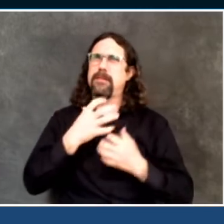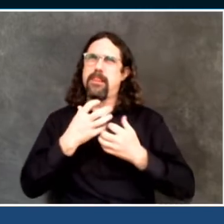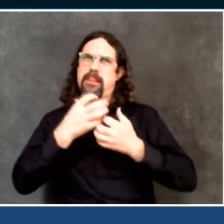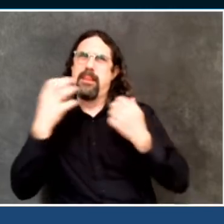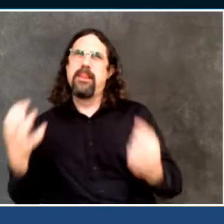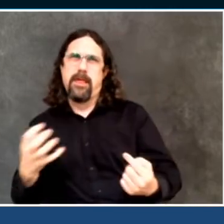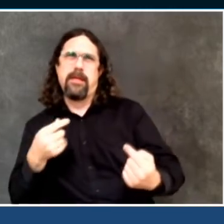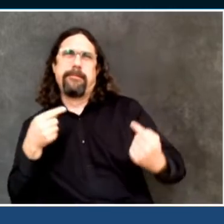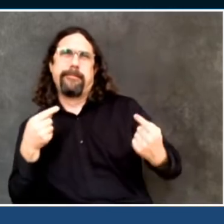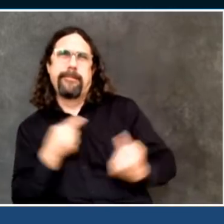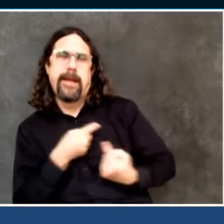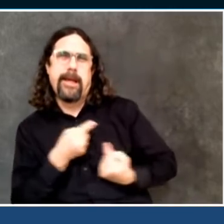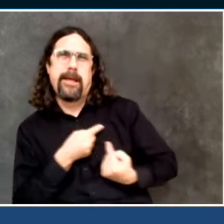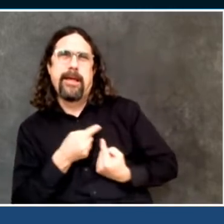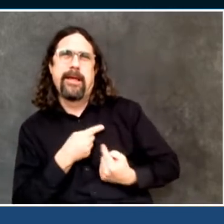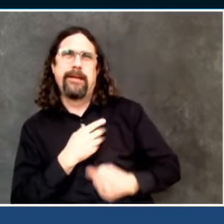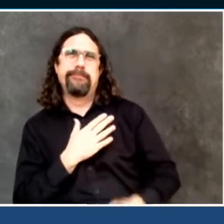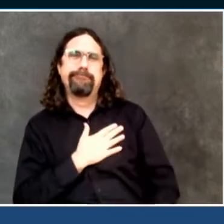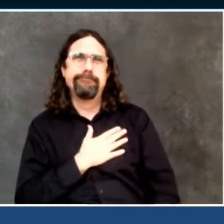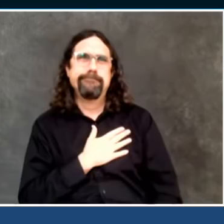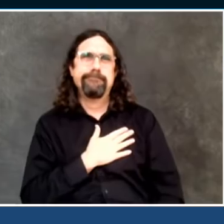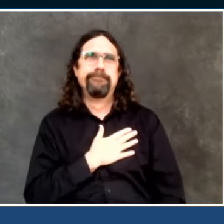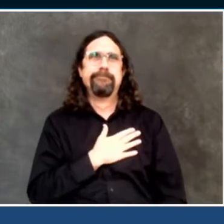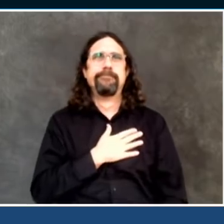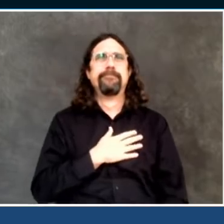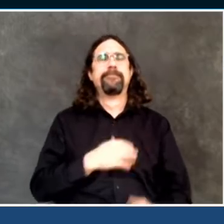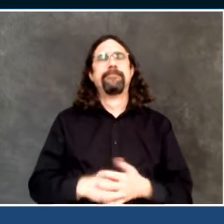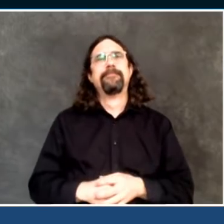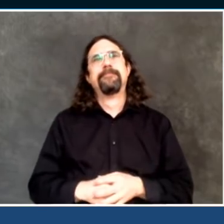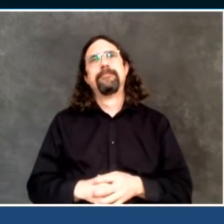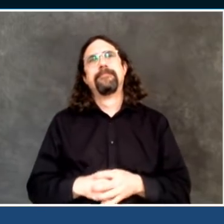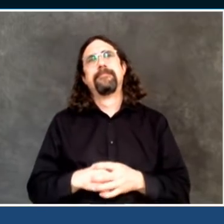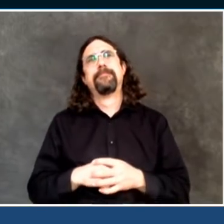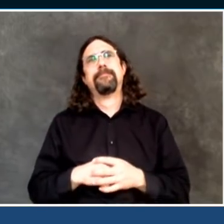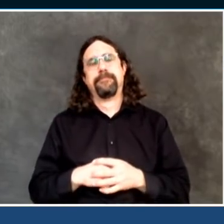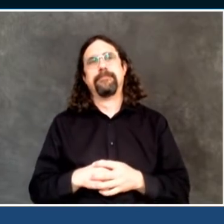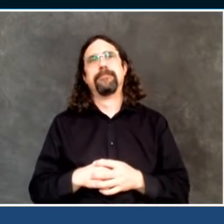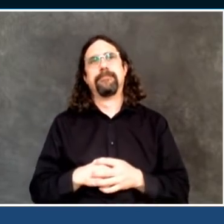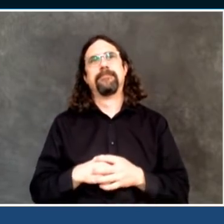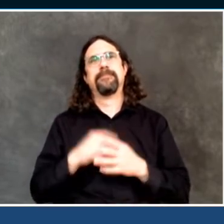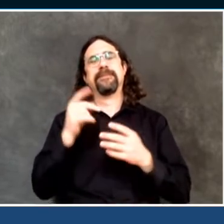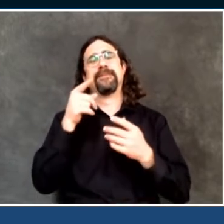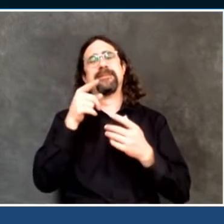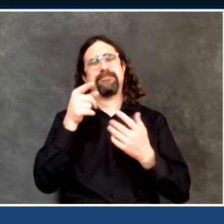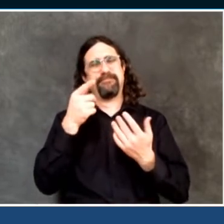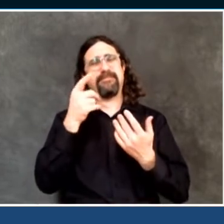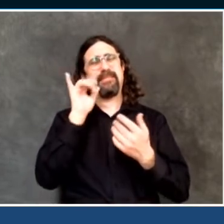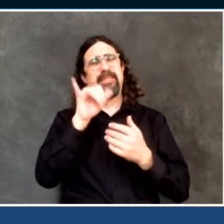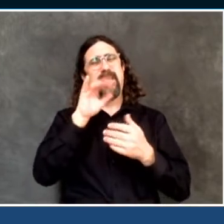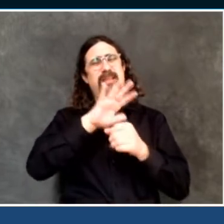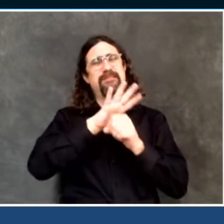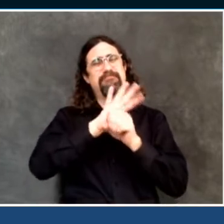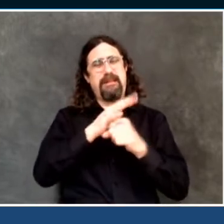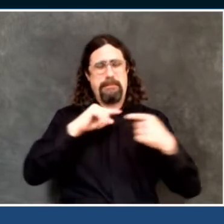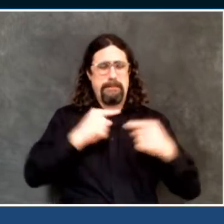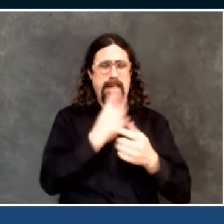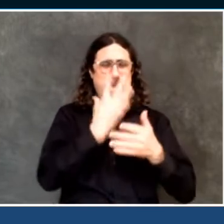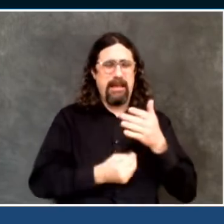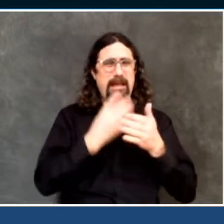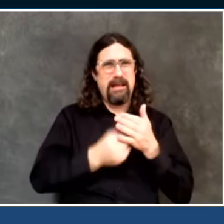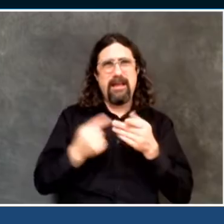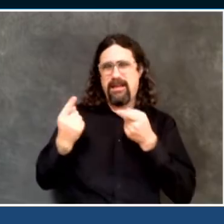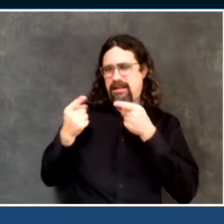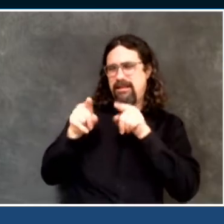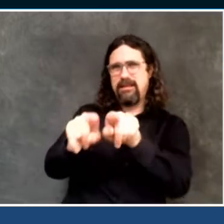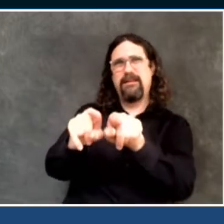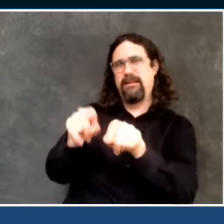years and decades in this city. So many people have struggled to get the healthcare they need, who didn't have the money to afford the